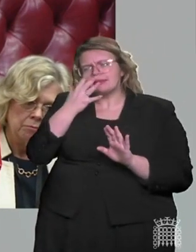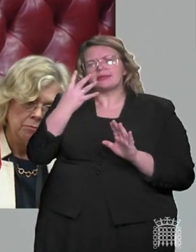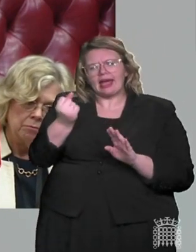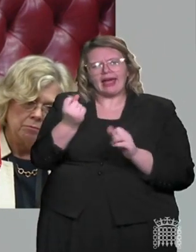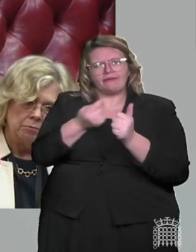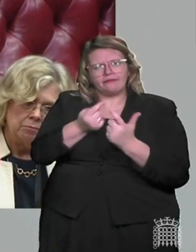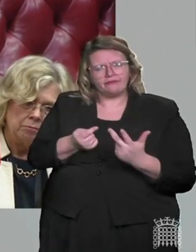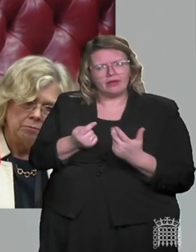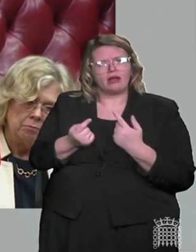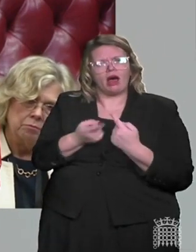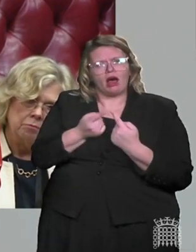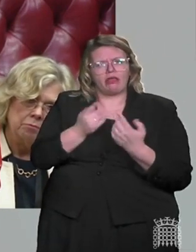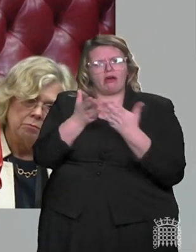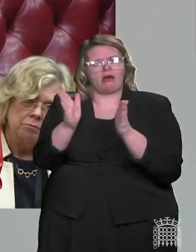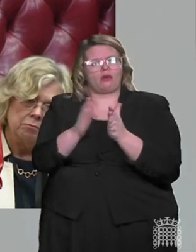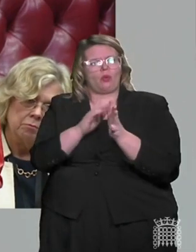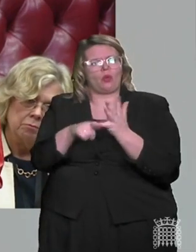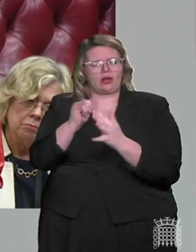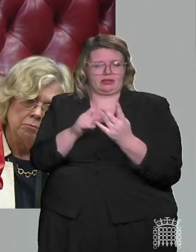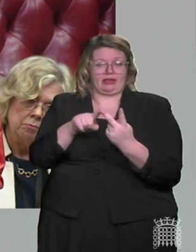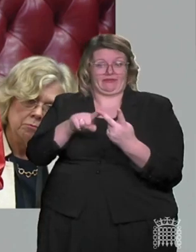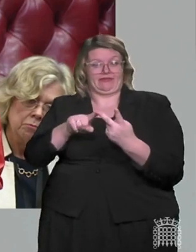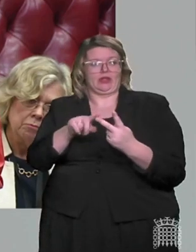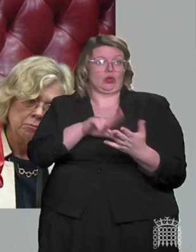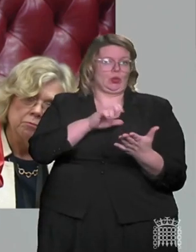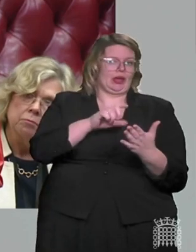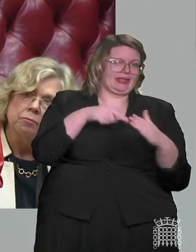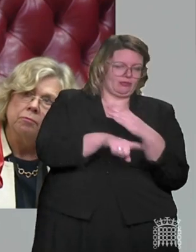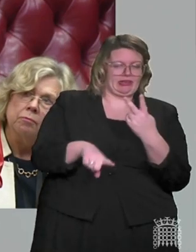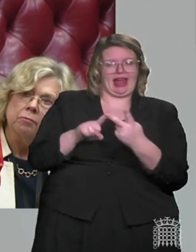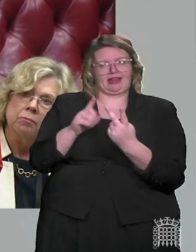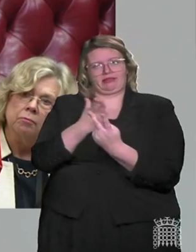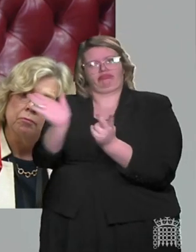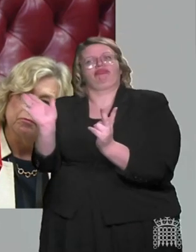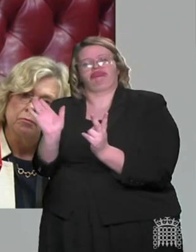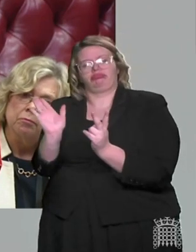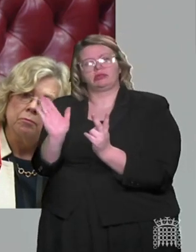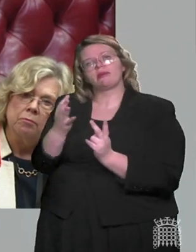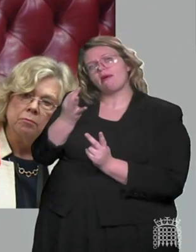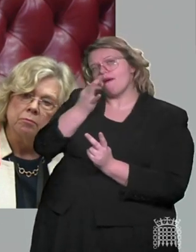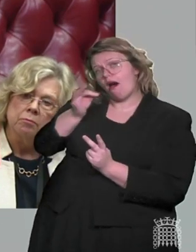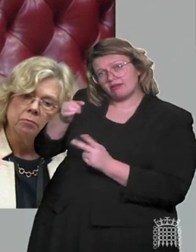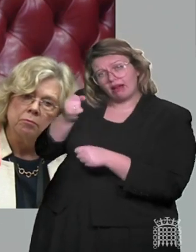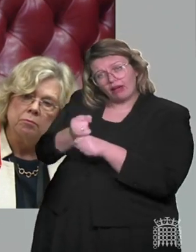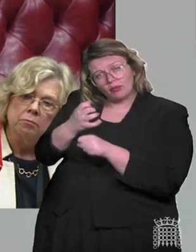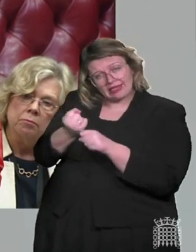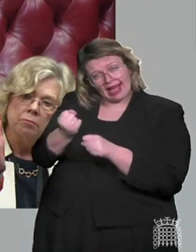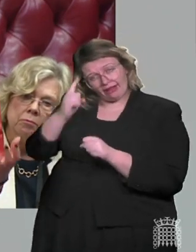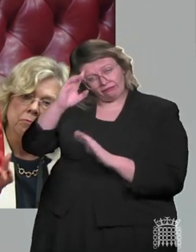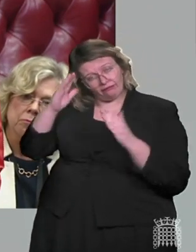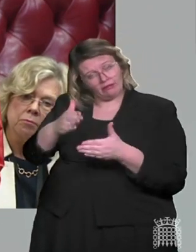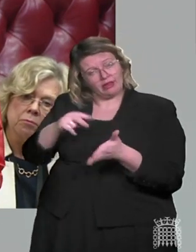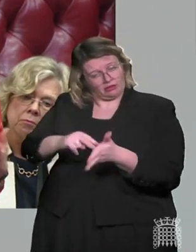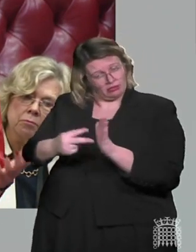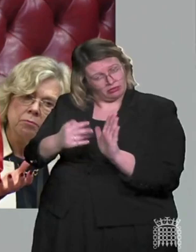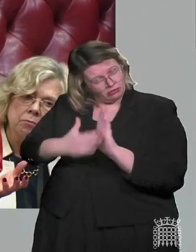also the wider aspect of AUKUS. But does His Majesty's government have a strategic approach to this? Are we